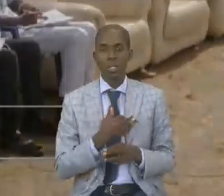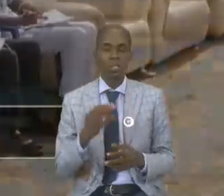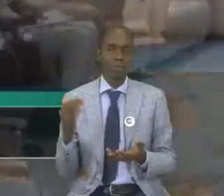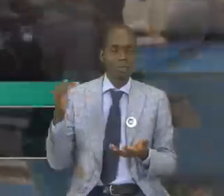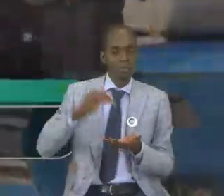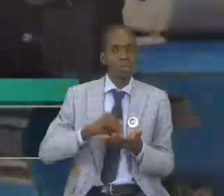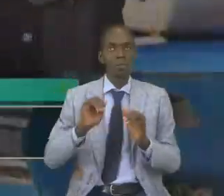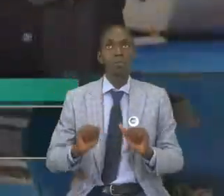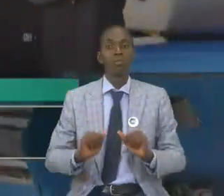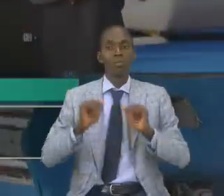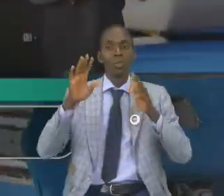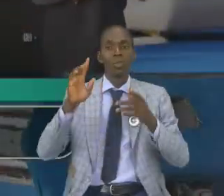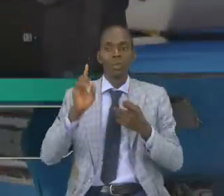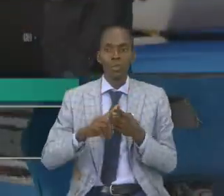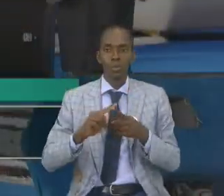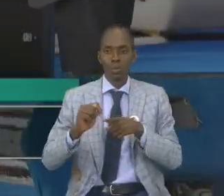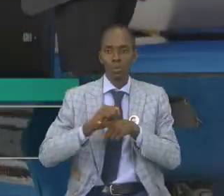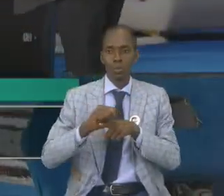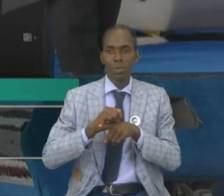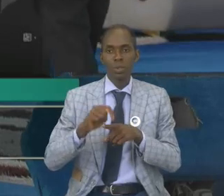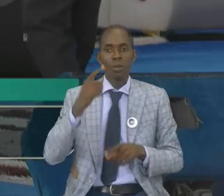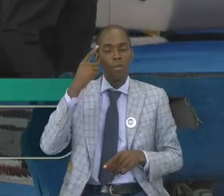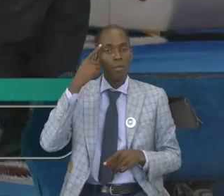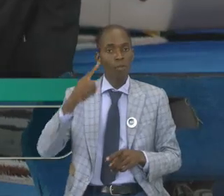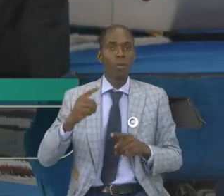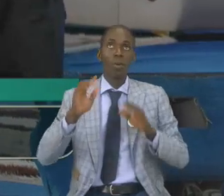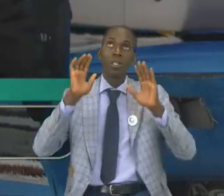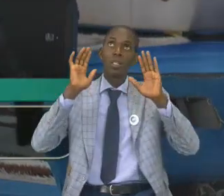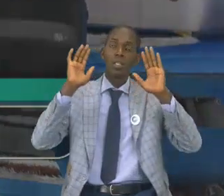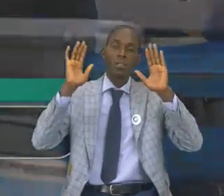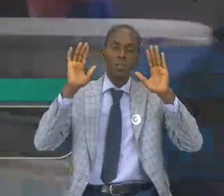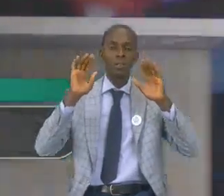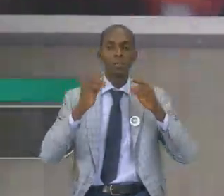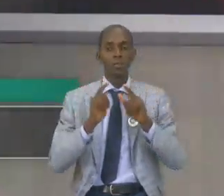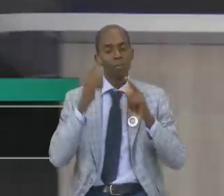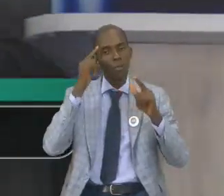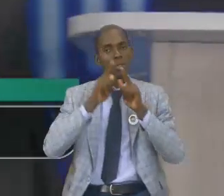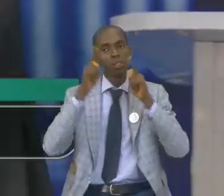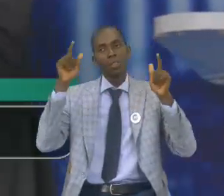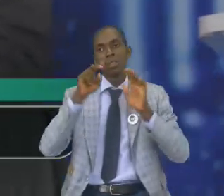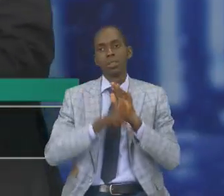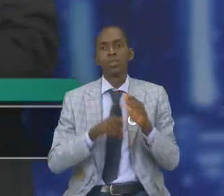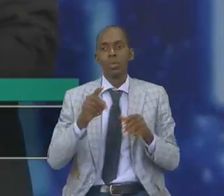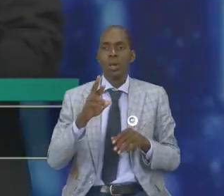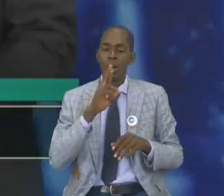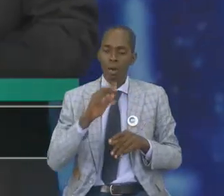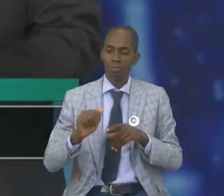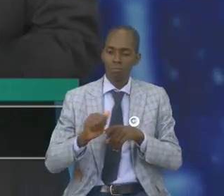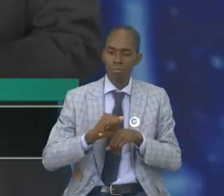training for excellence. Training for excellence. You are training